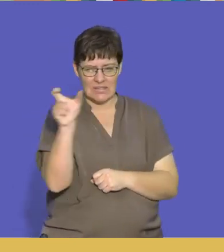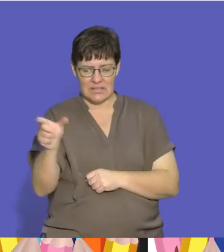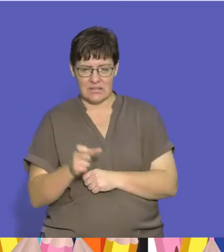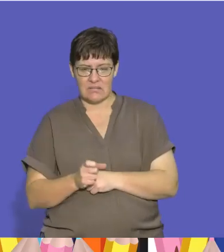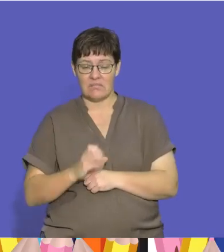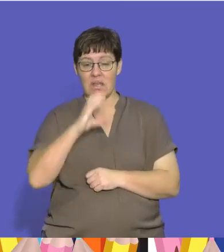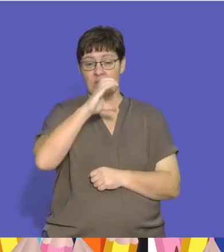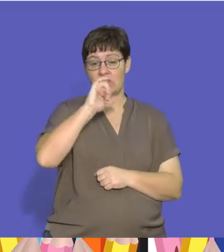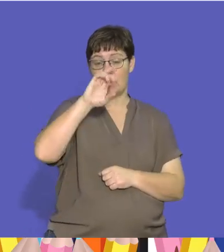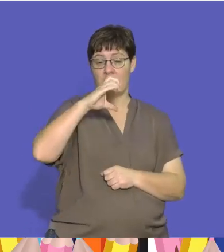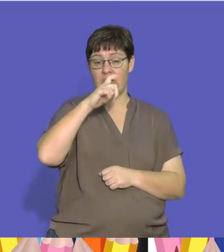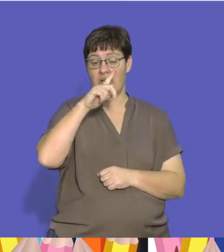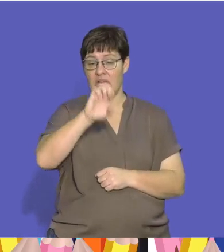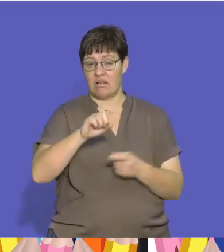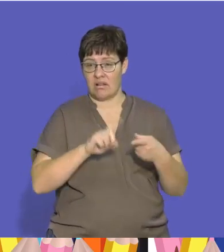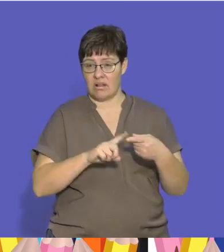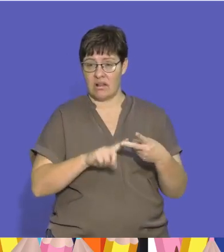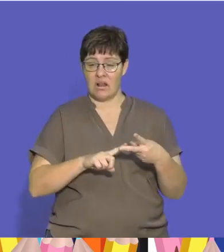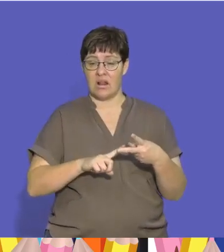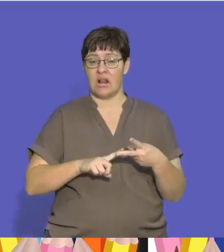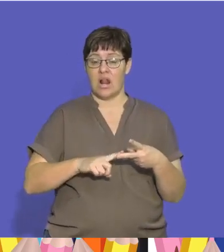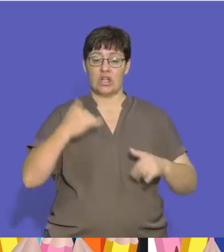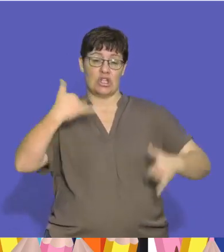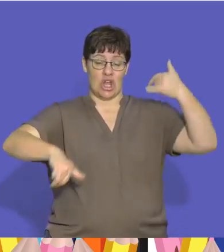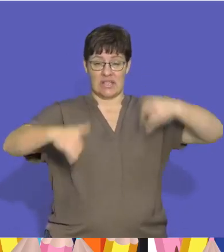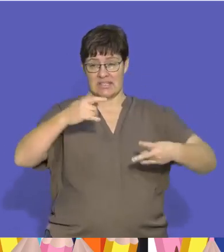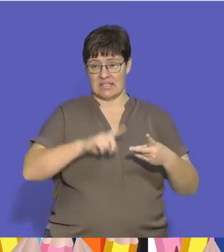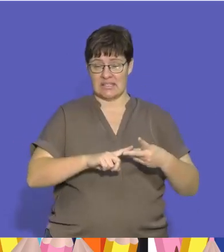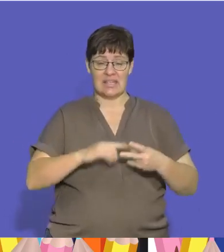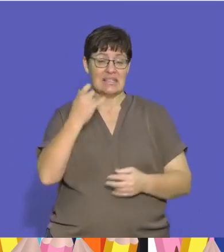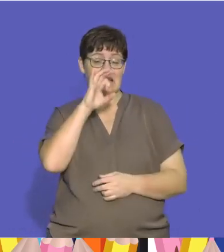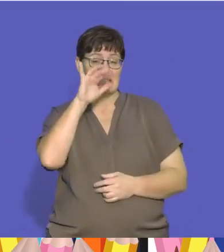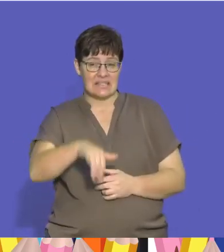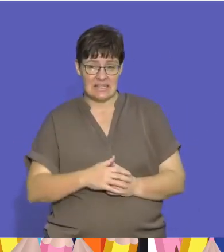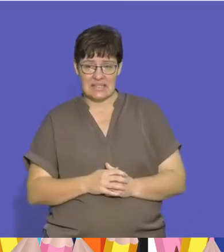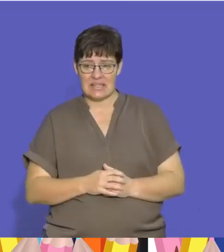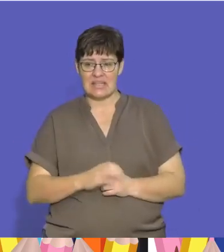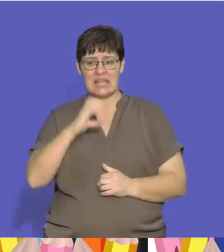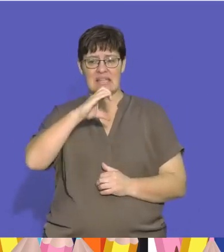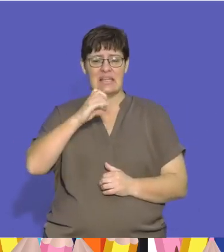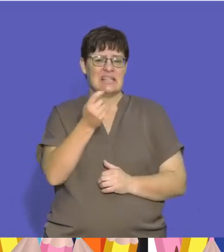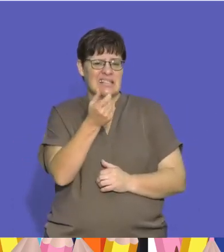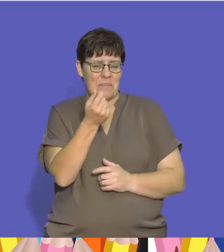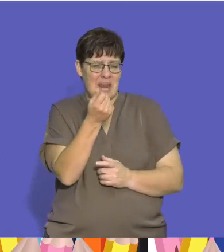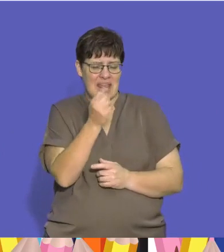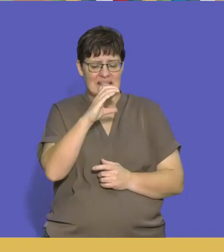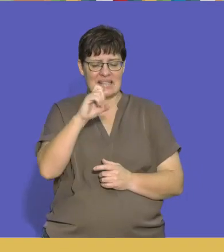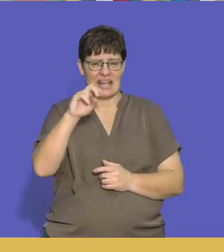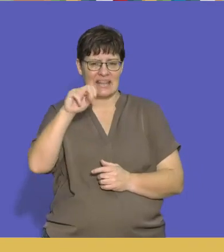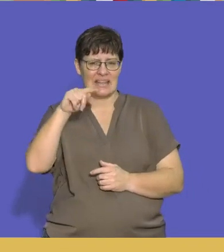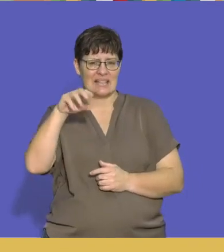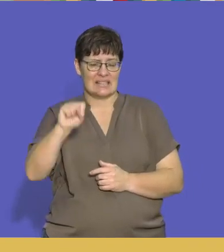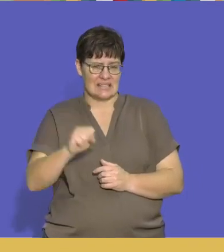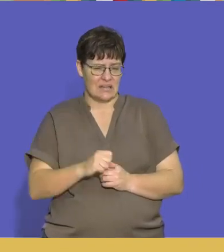words: circle, circus, city, sense. Can you